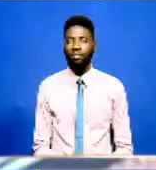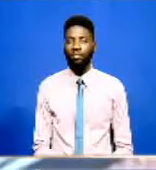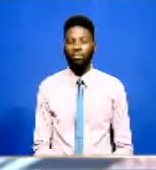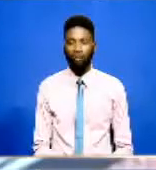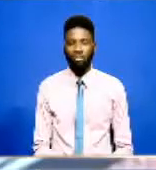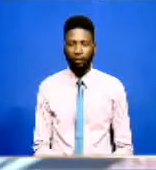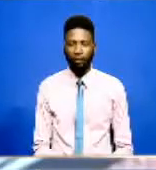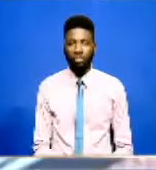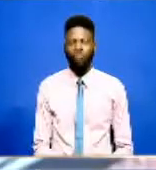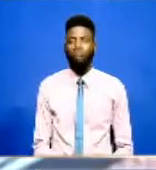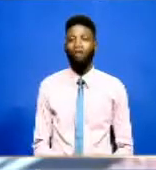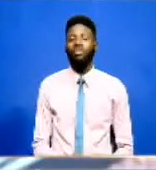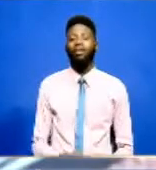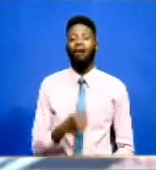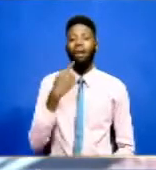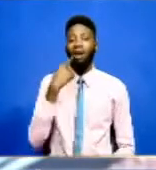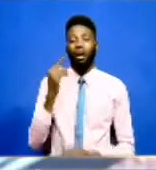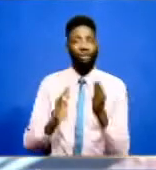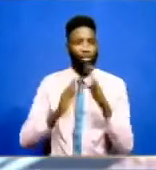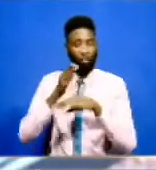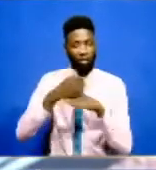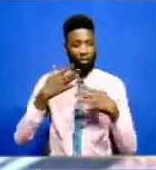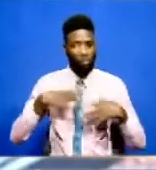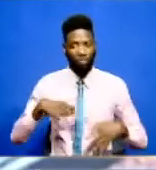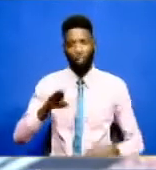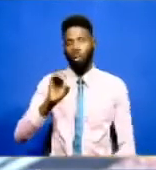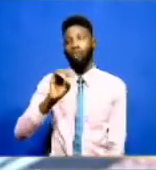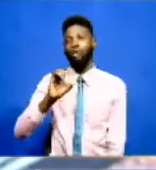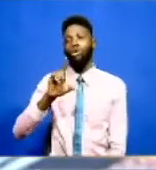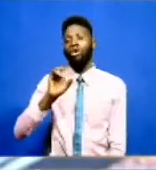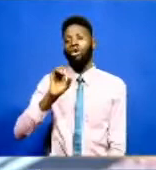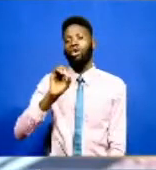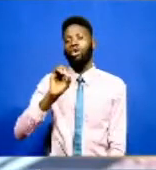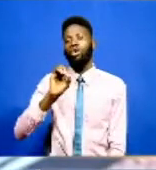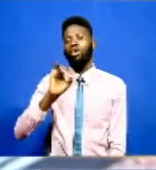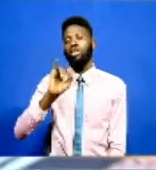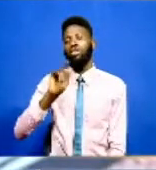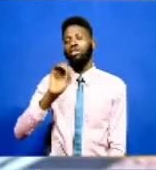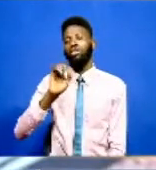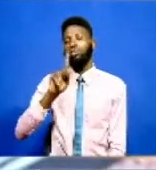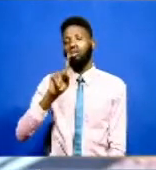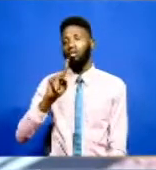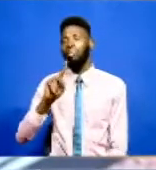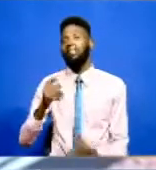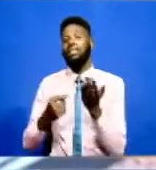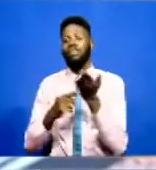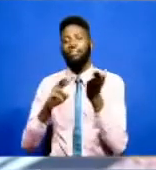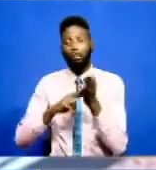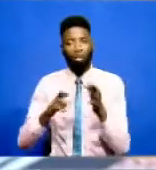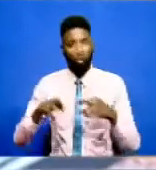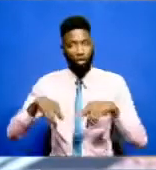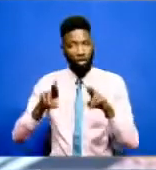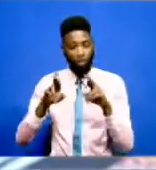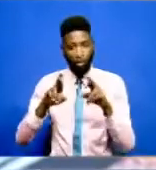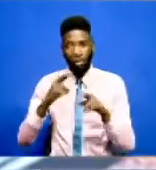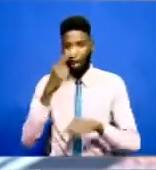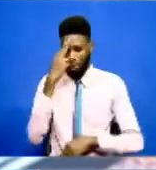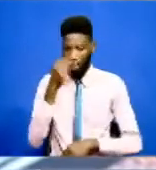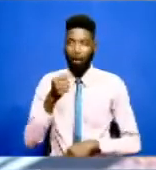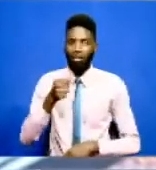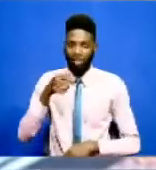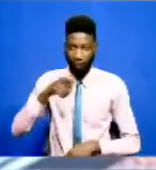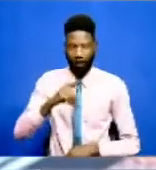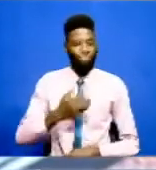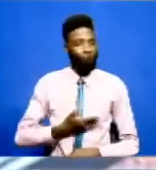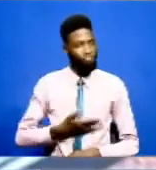And hundreds of residents along Oloitokitok-Taveta Road in Kajiado County are up in arms over the deplorable state of